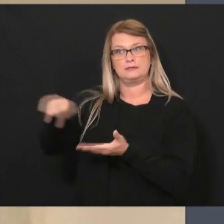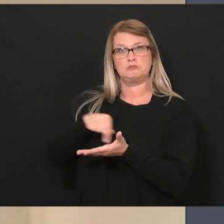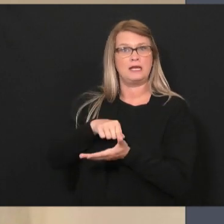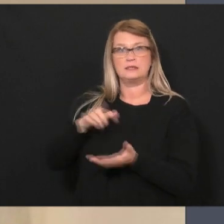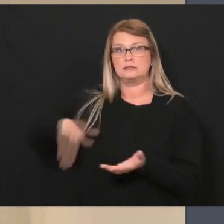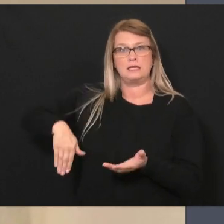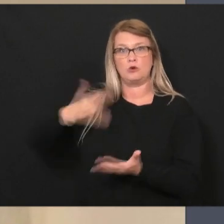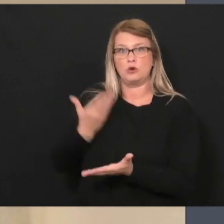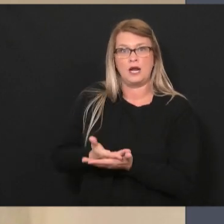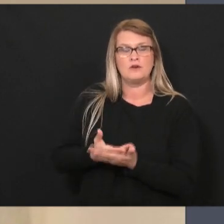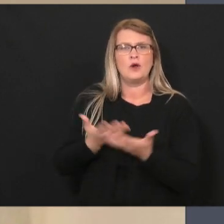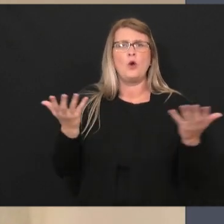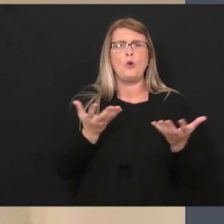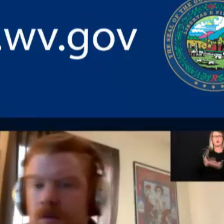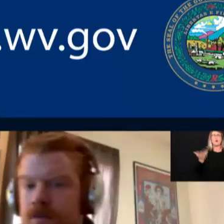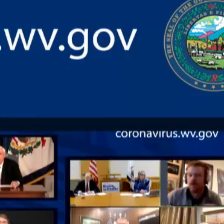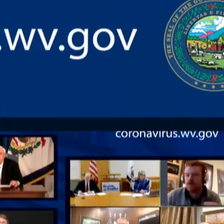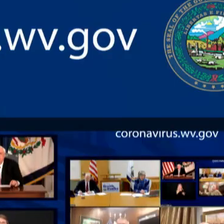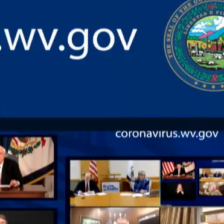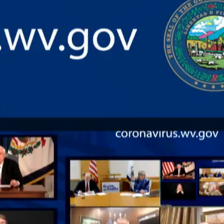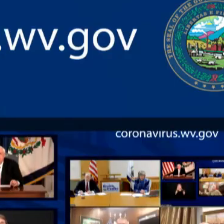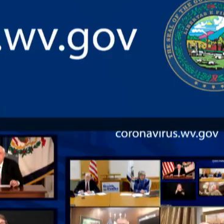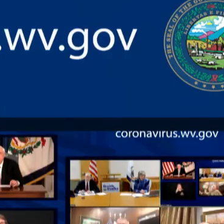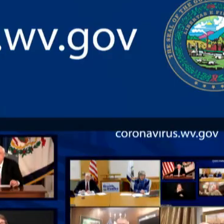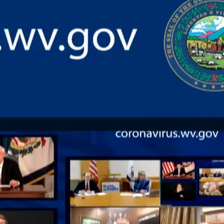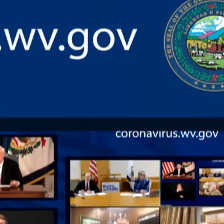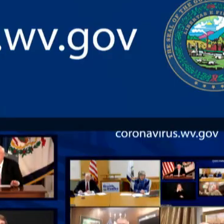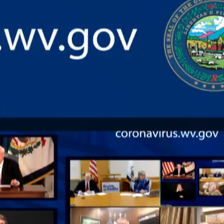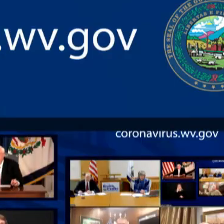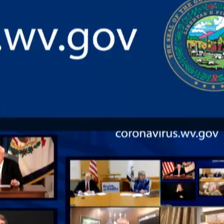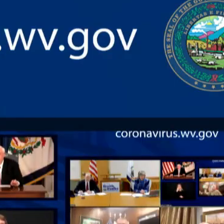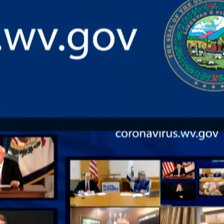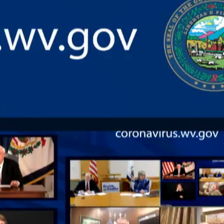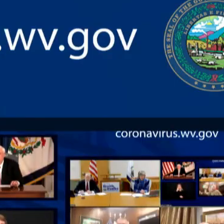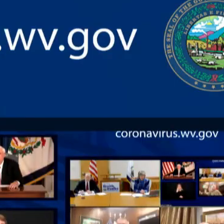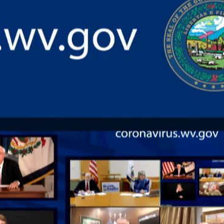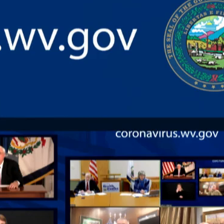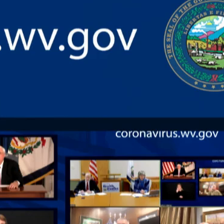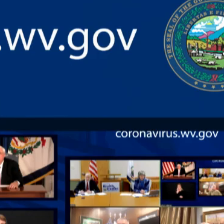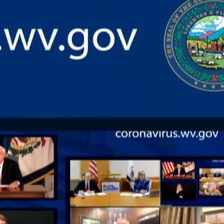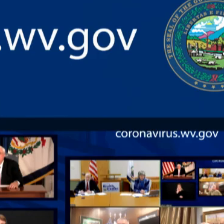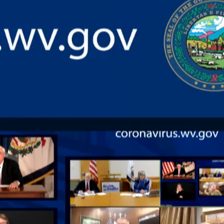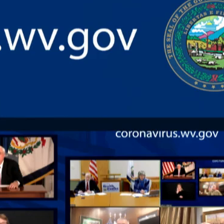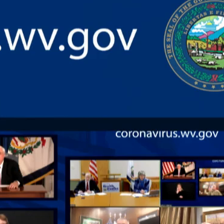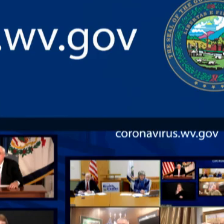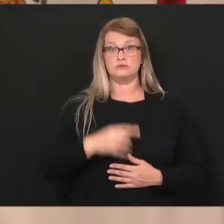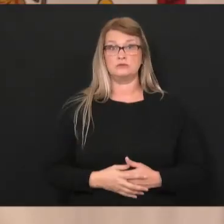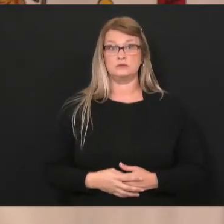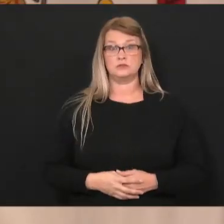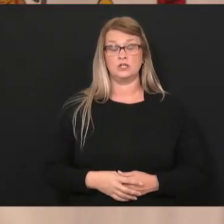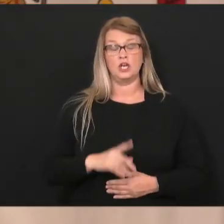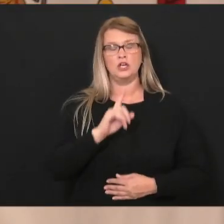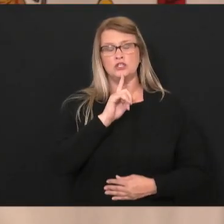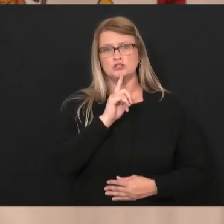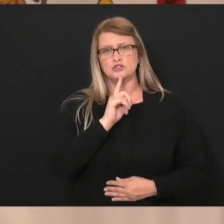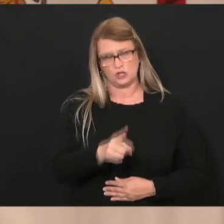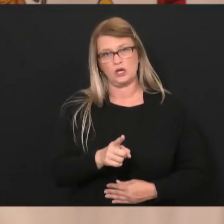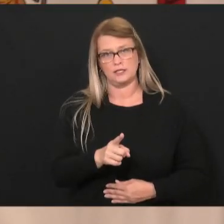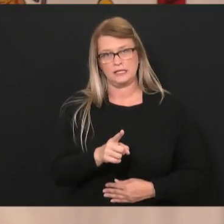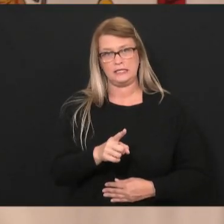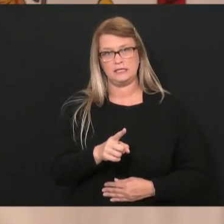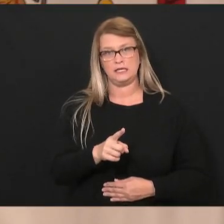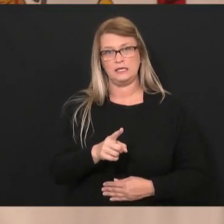to landlords? I would say first to the landlords, surely to God above, you